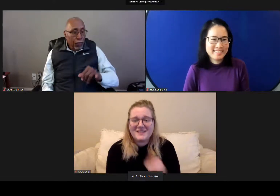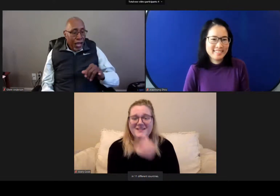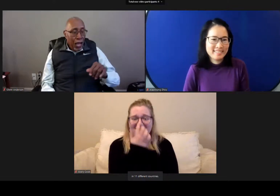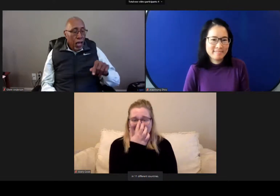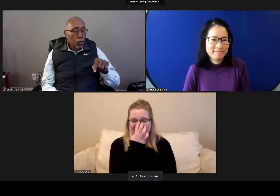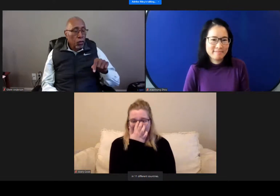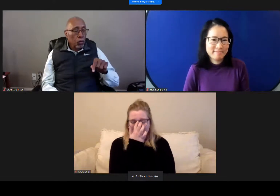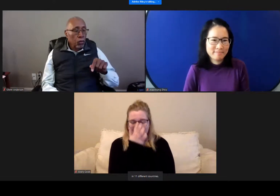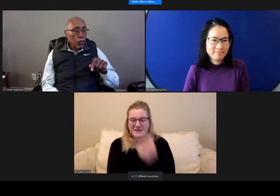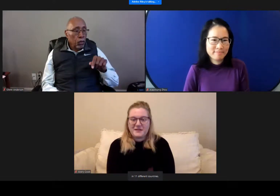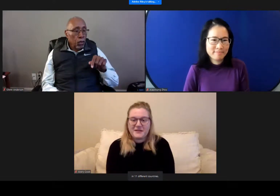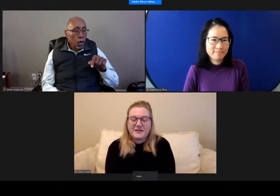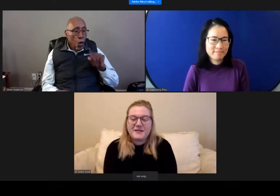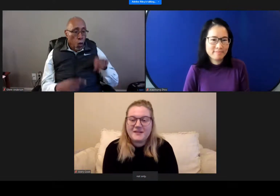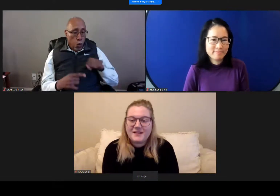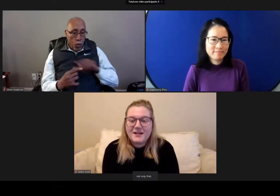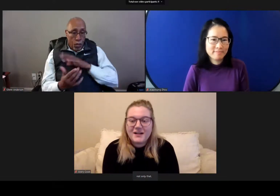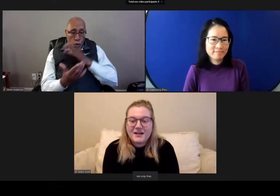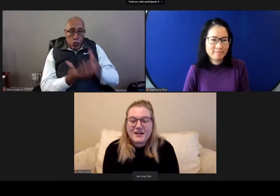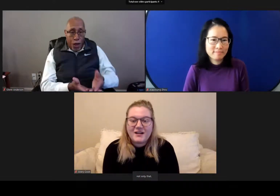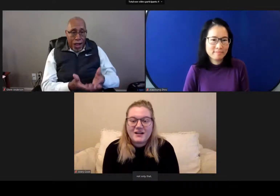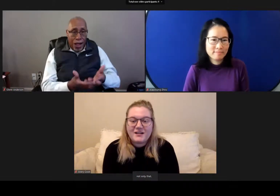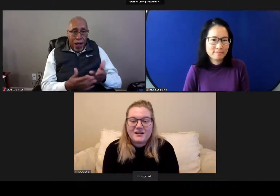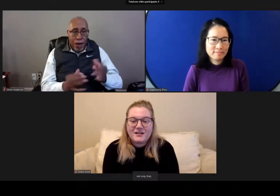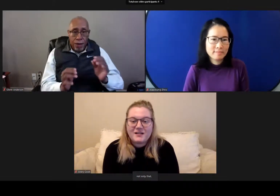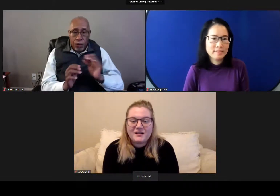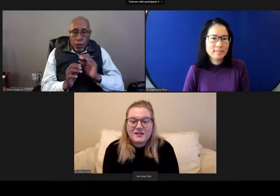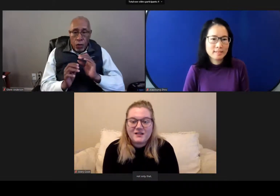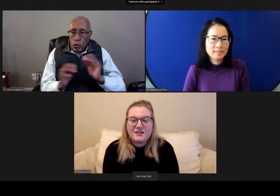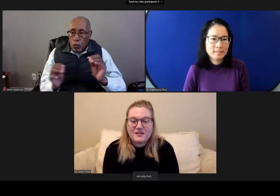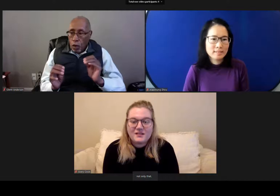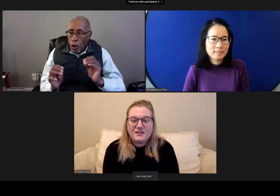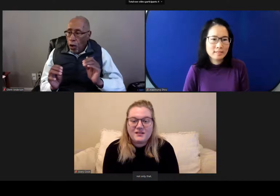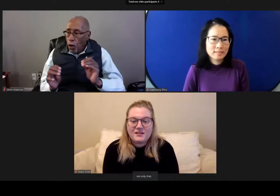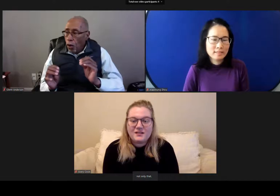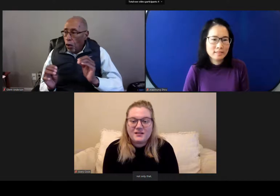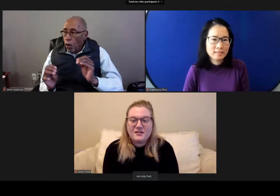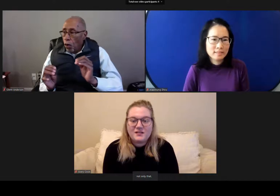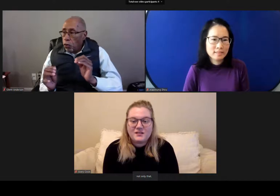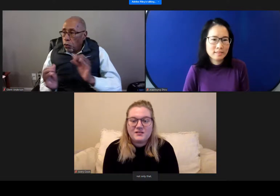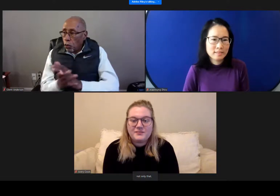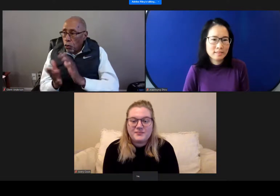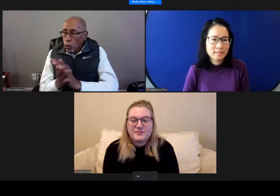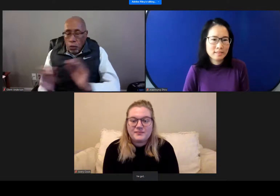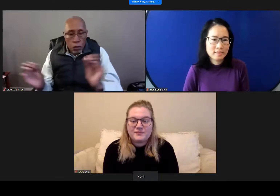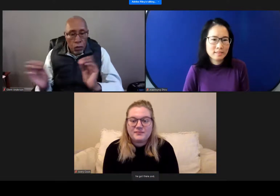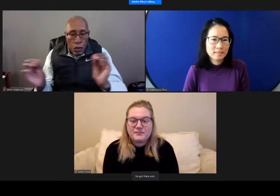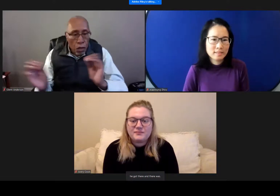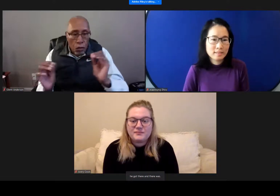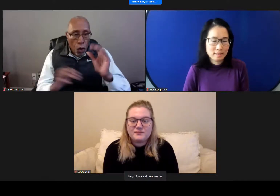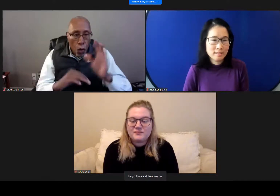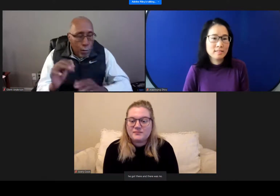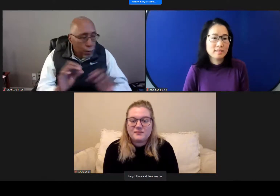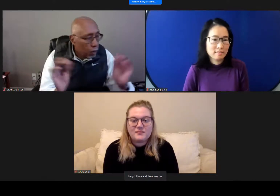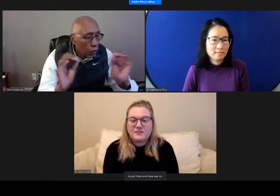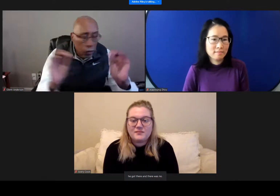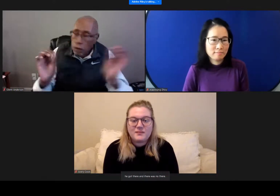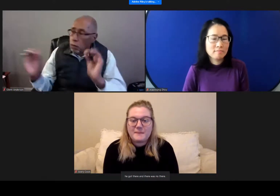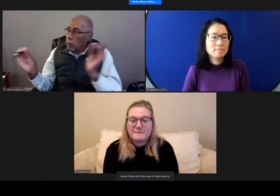Not only that, he got there and there was